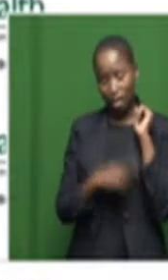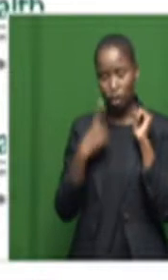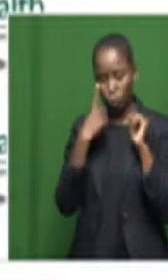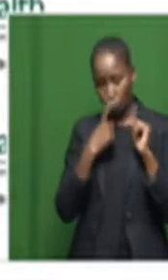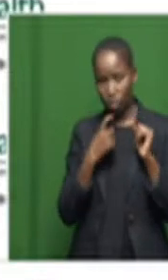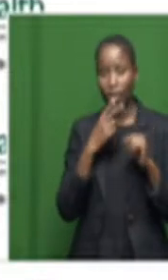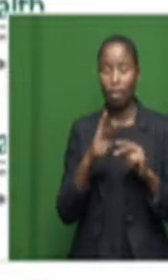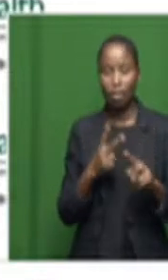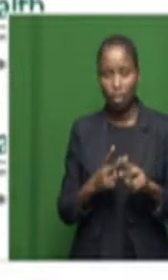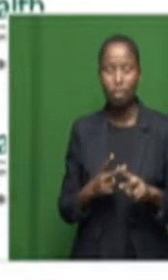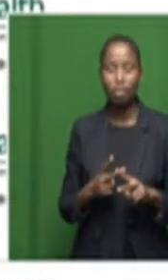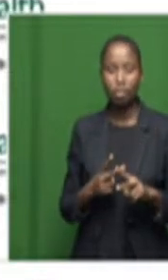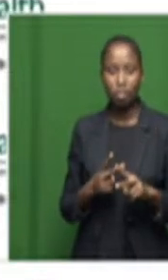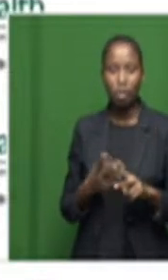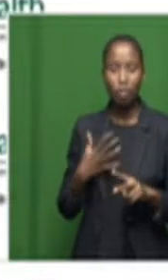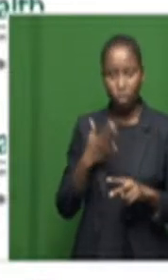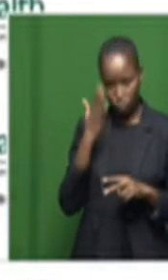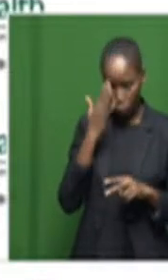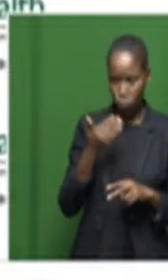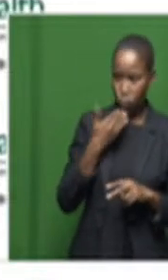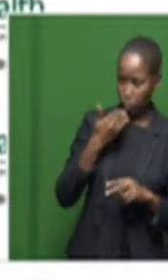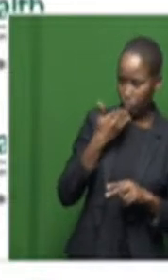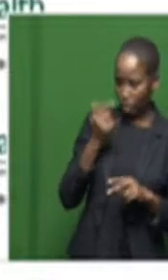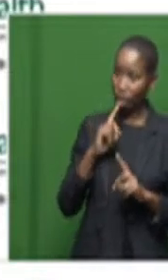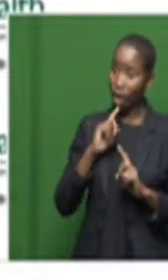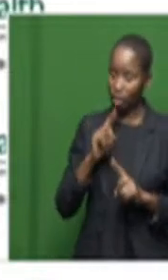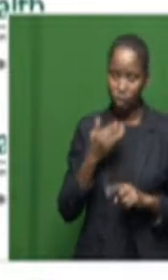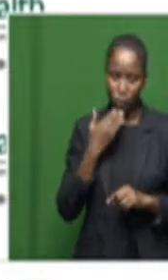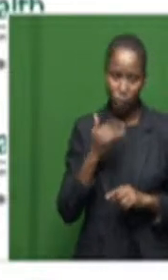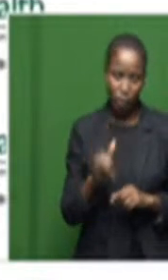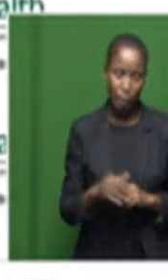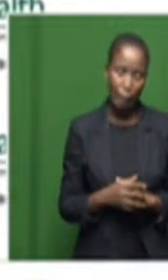can know who would be best to deal with it.